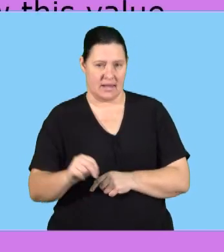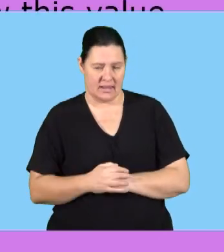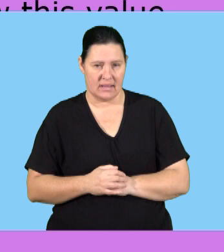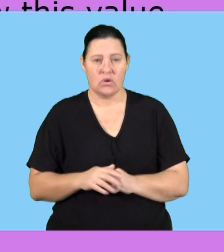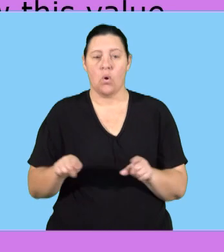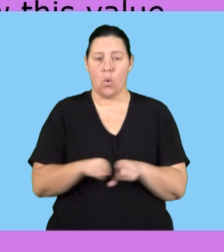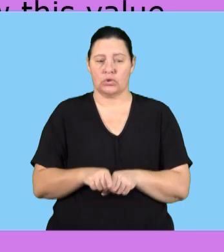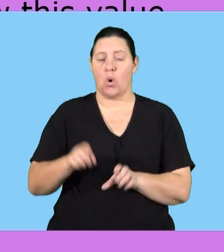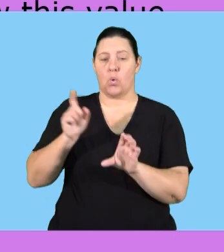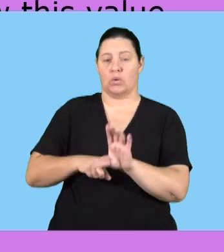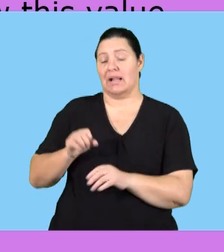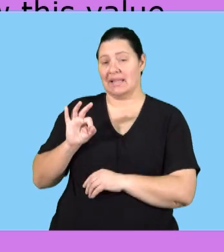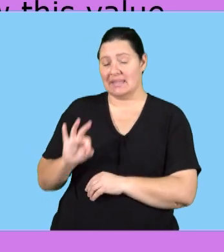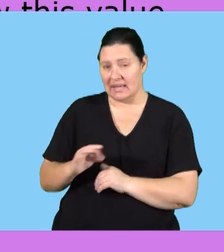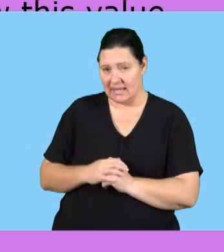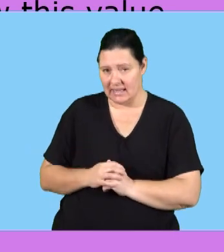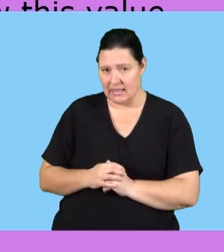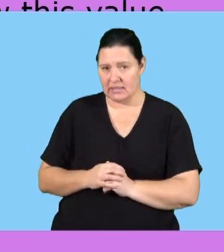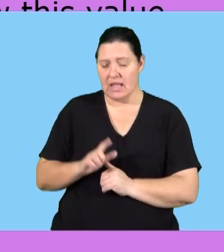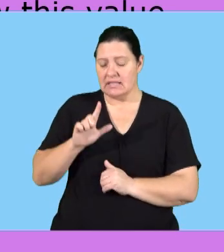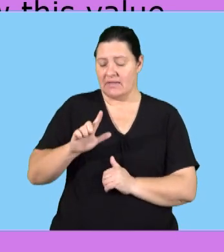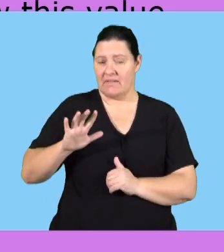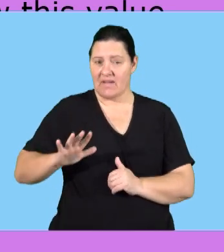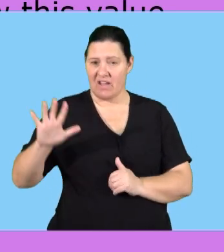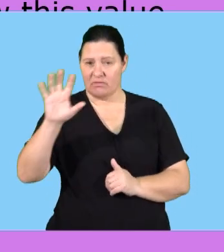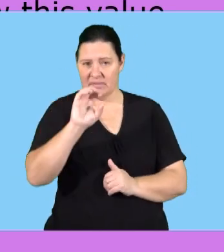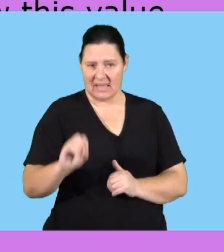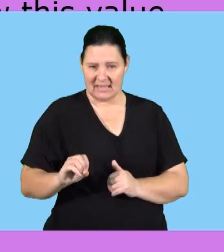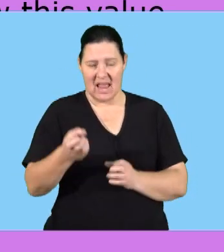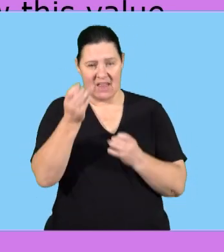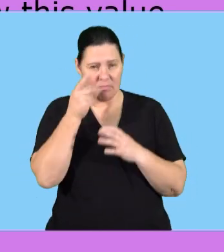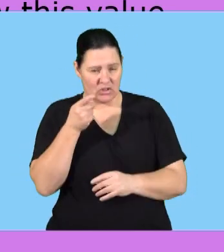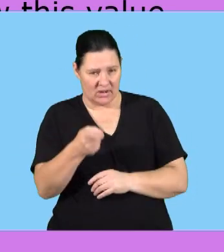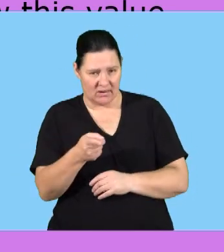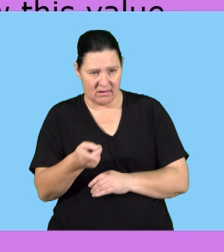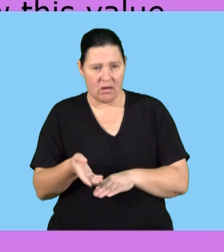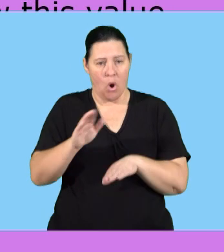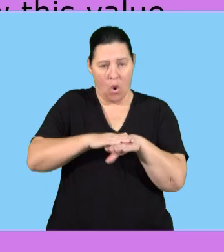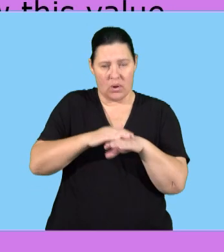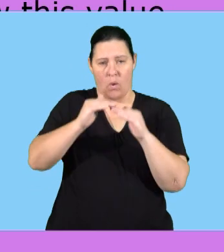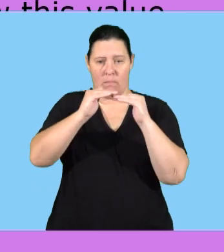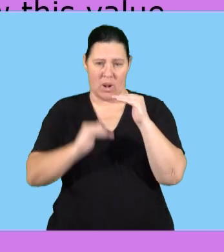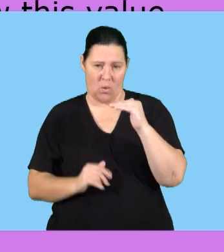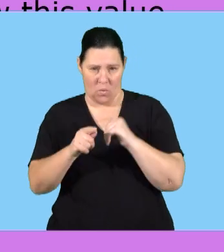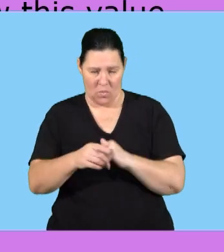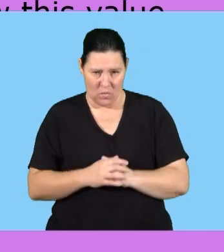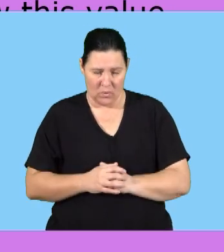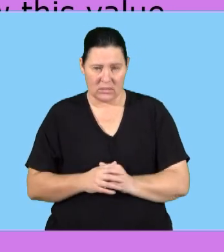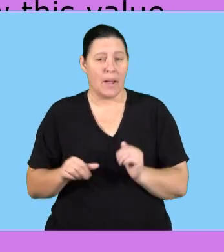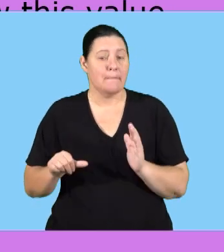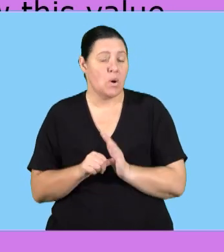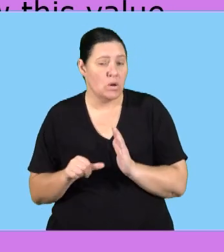we have what we call quartile 3. That's when 75% of the data will be on or below this value.